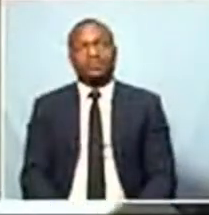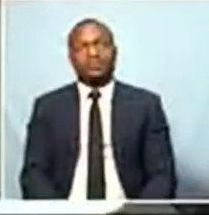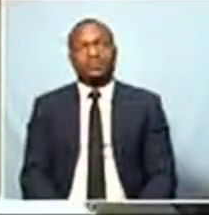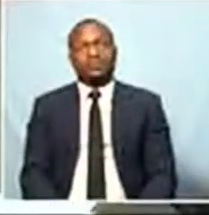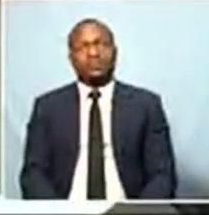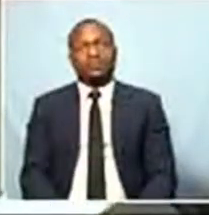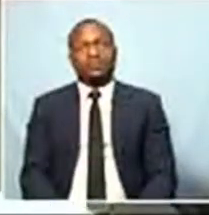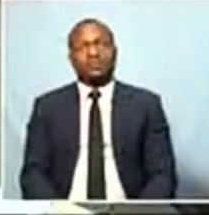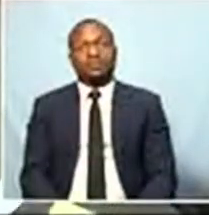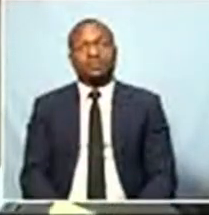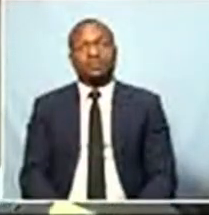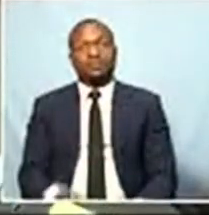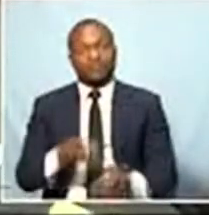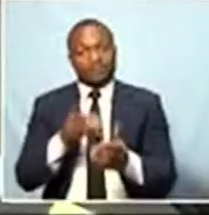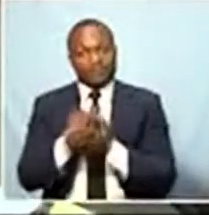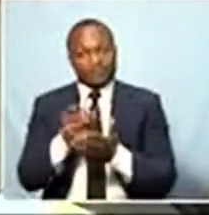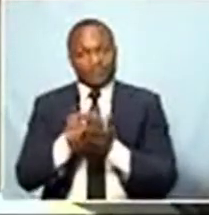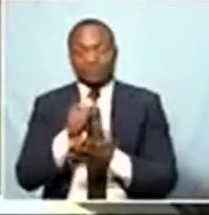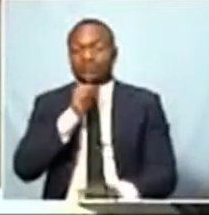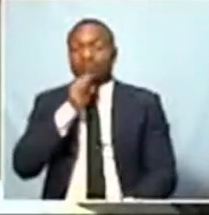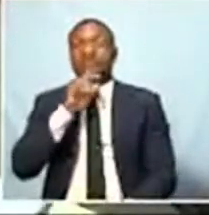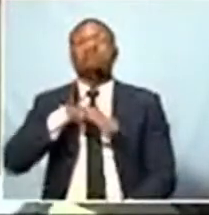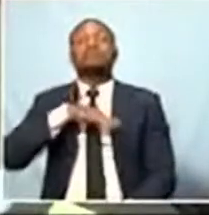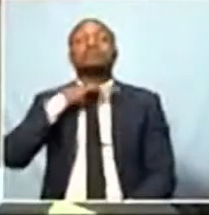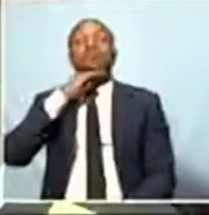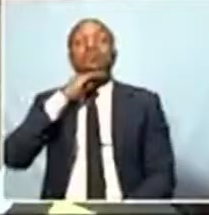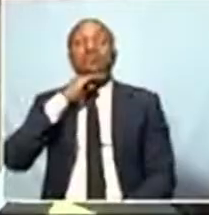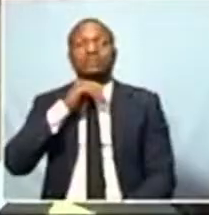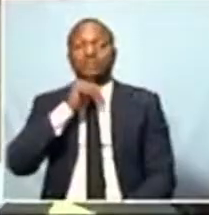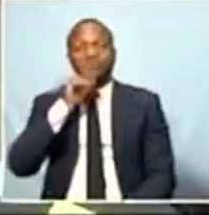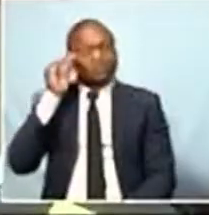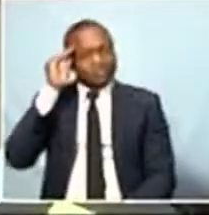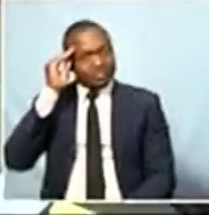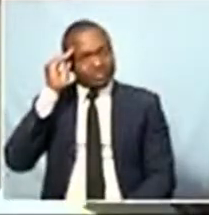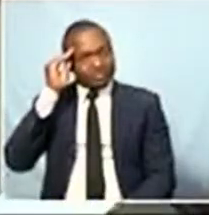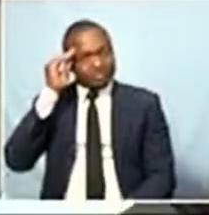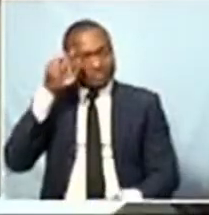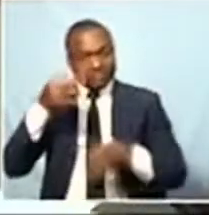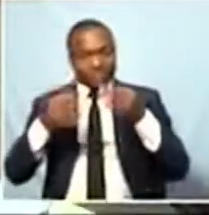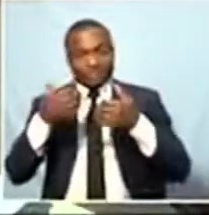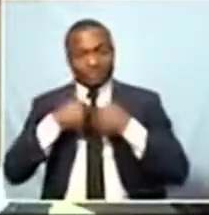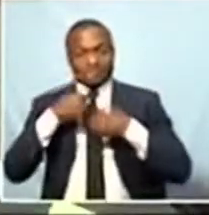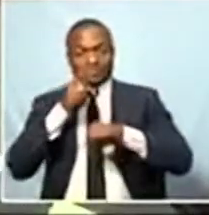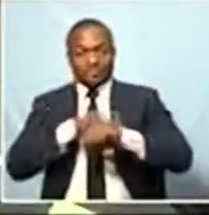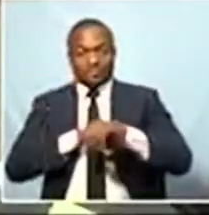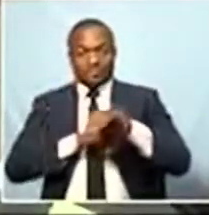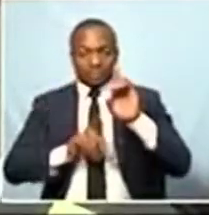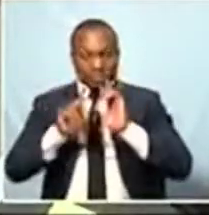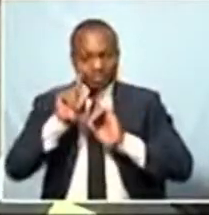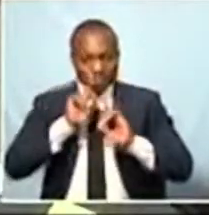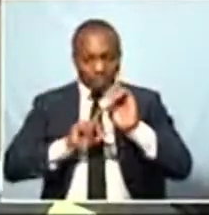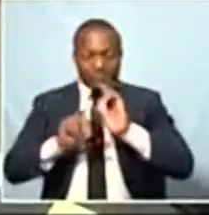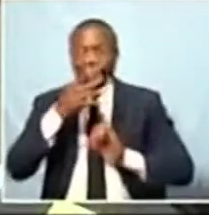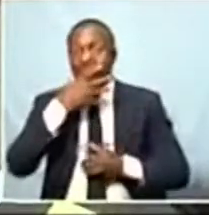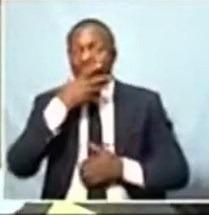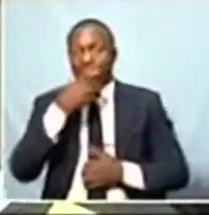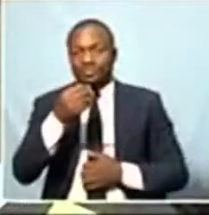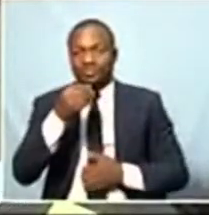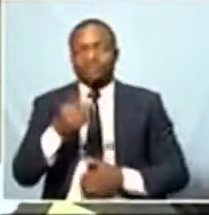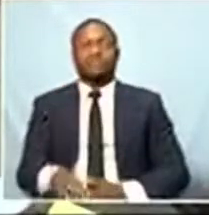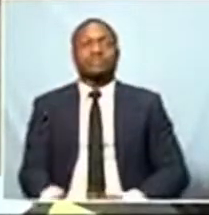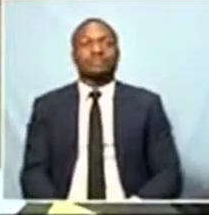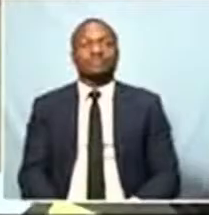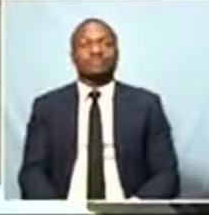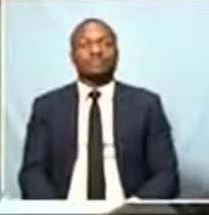share with us that the funds are adequate. I don't know if you had time to discuss with the Commission on